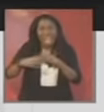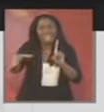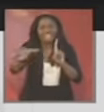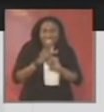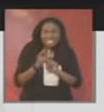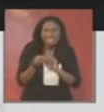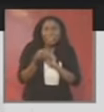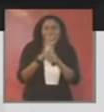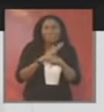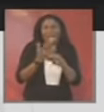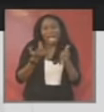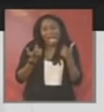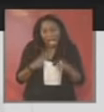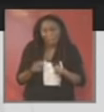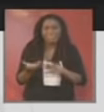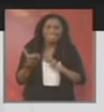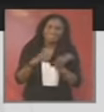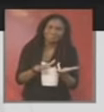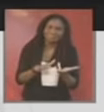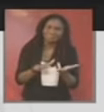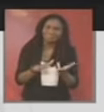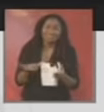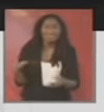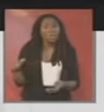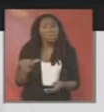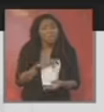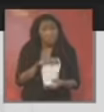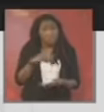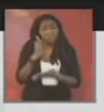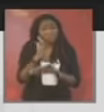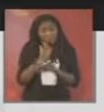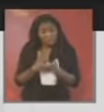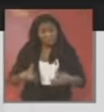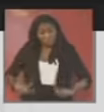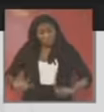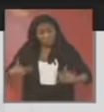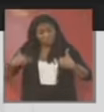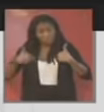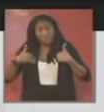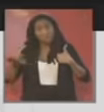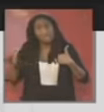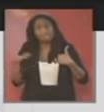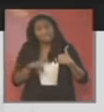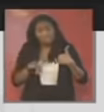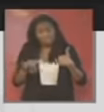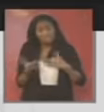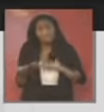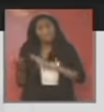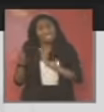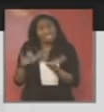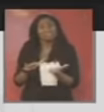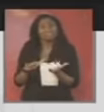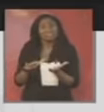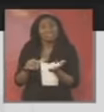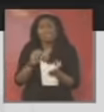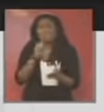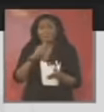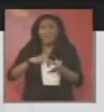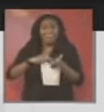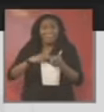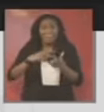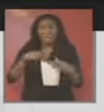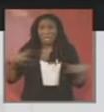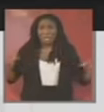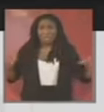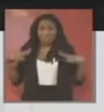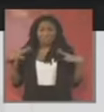also noting that there have been deaths in younger age groups as well, so that we know that no one is immune, no one is